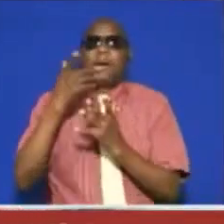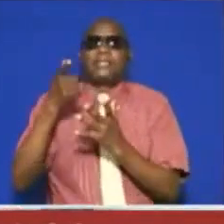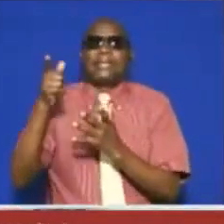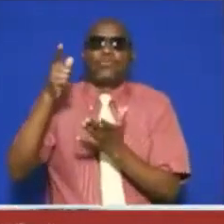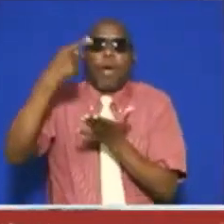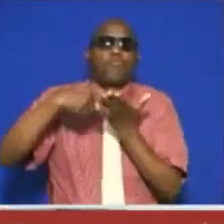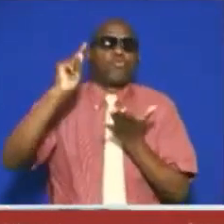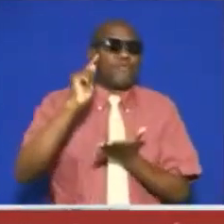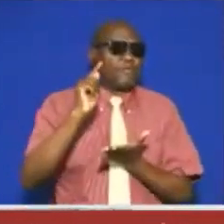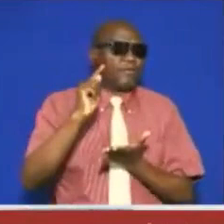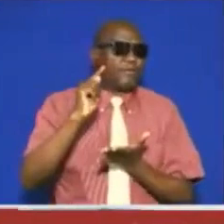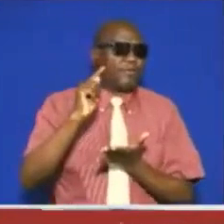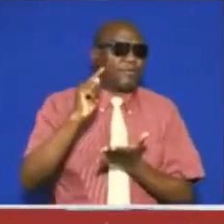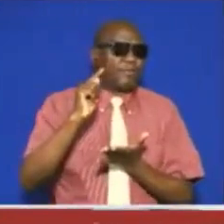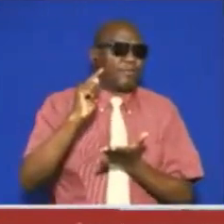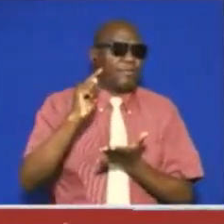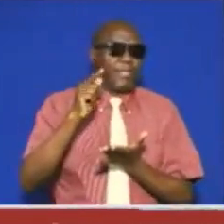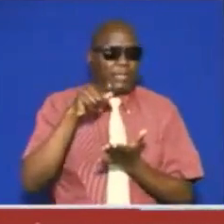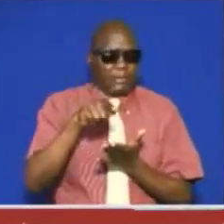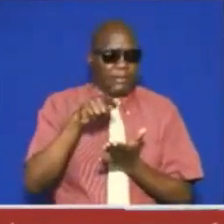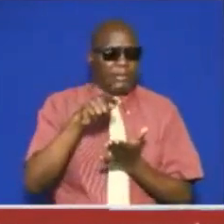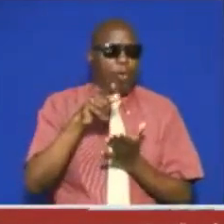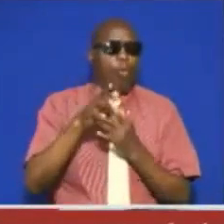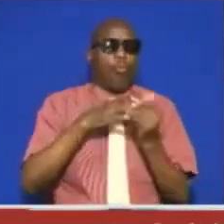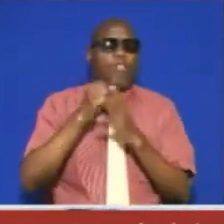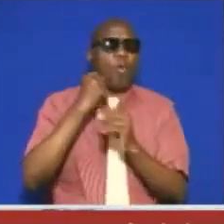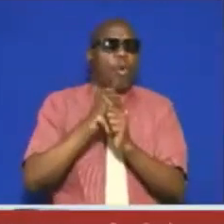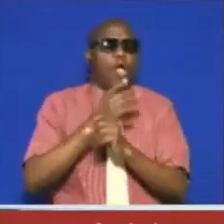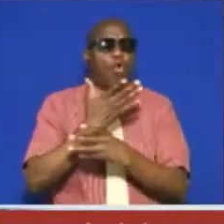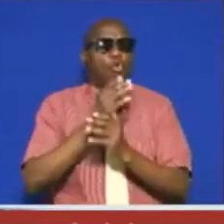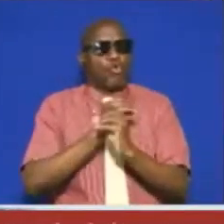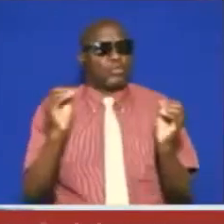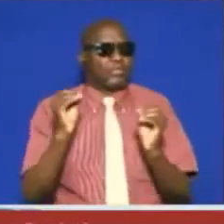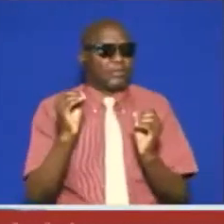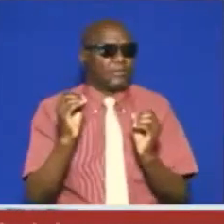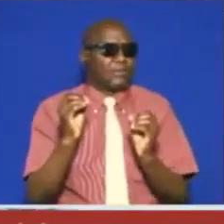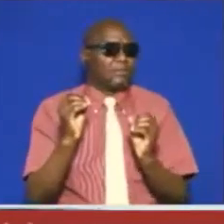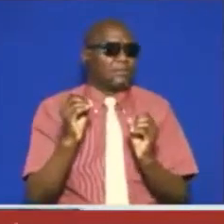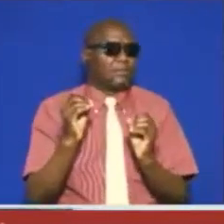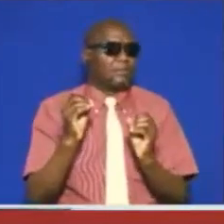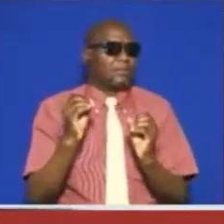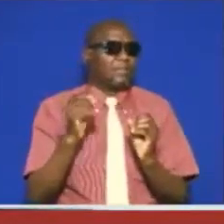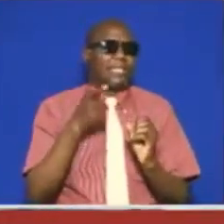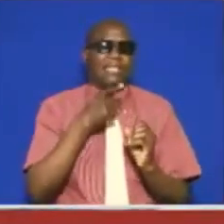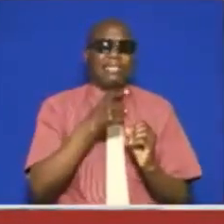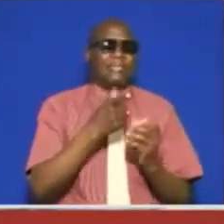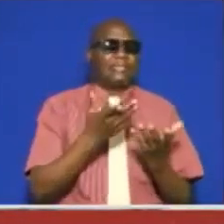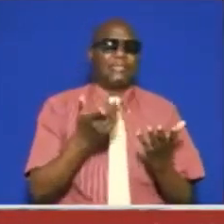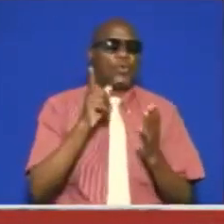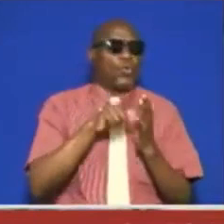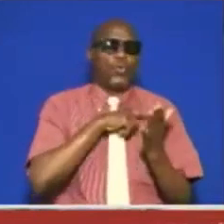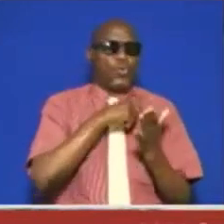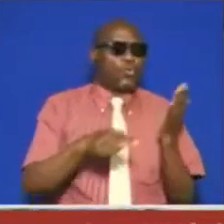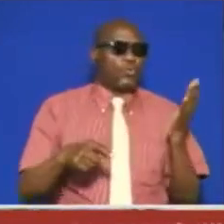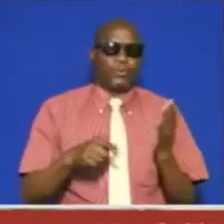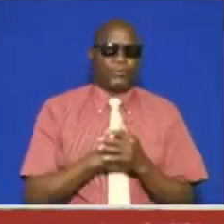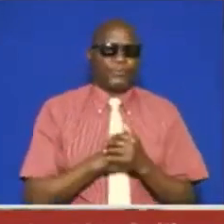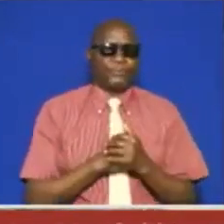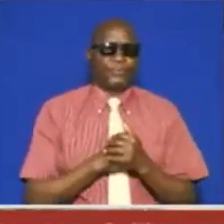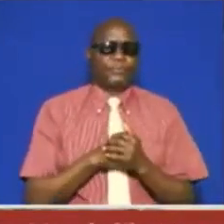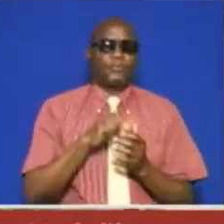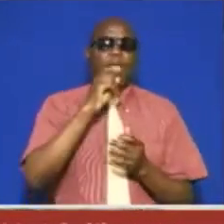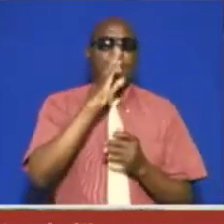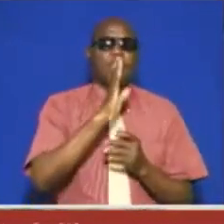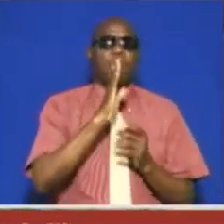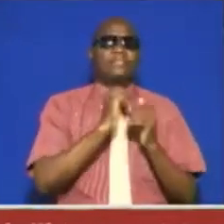ascertain that microscope, whether it is working or not, it is ambiguous. The medical laboratory science